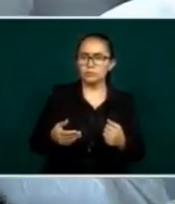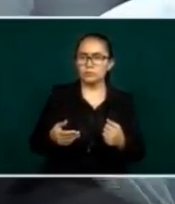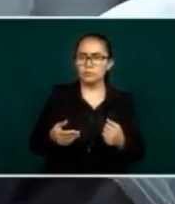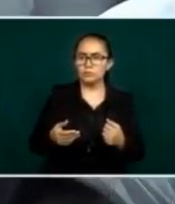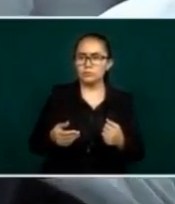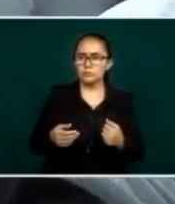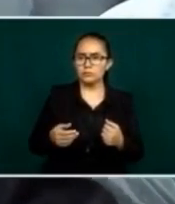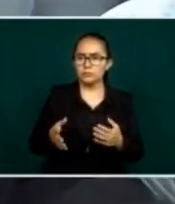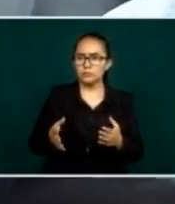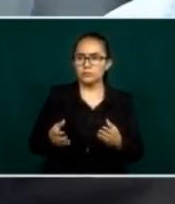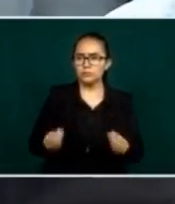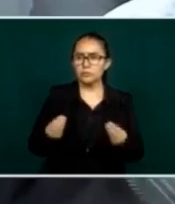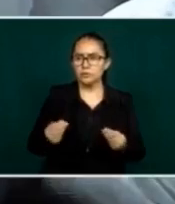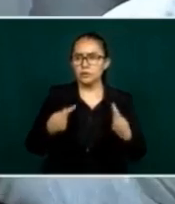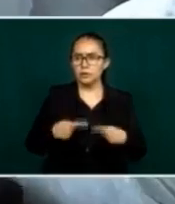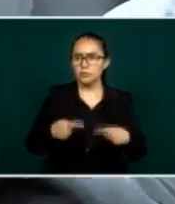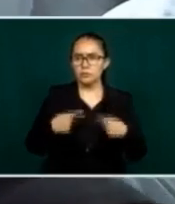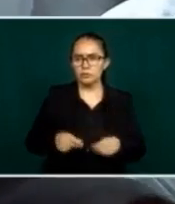cards.